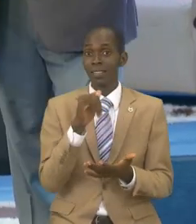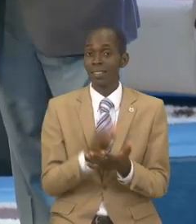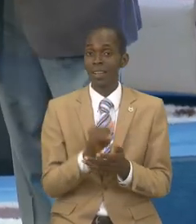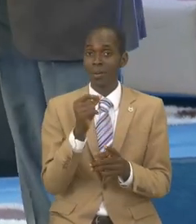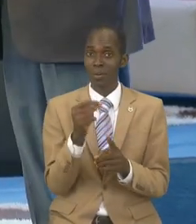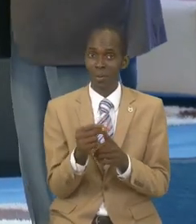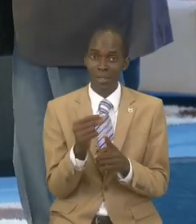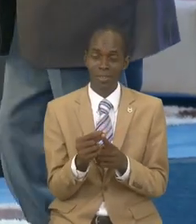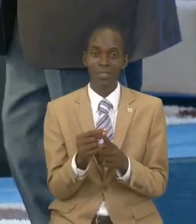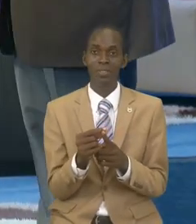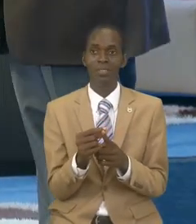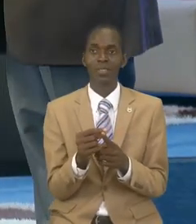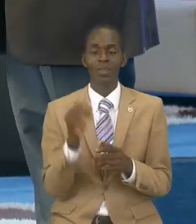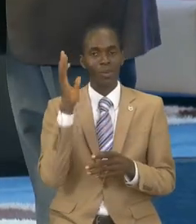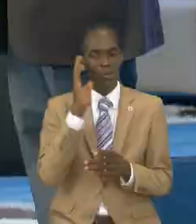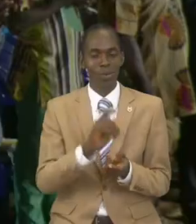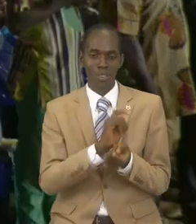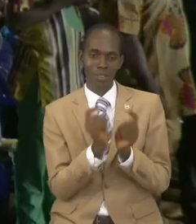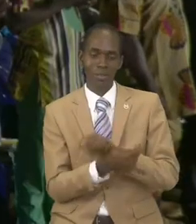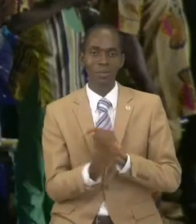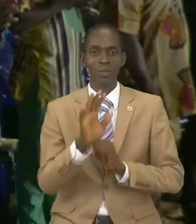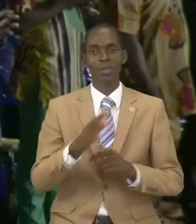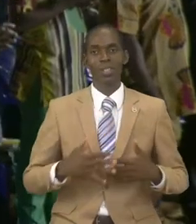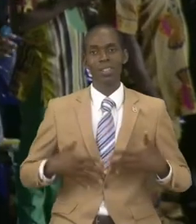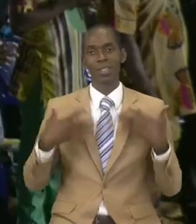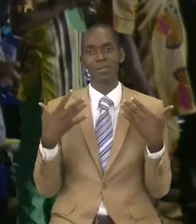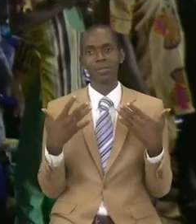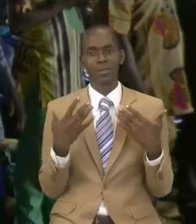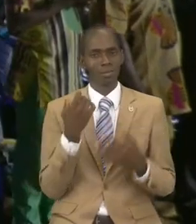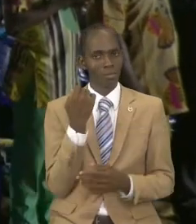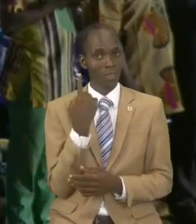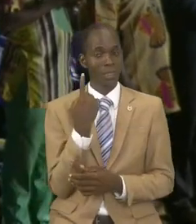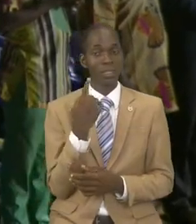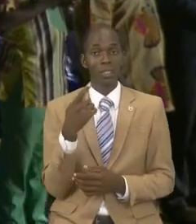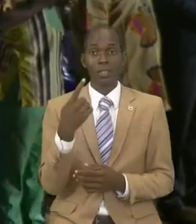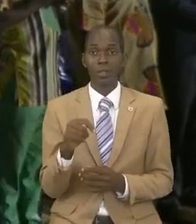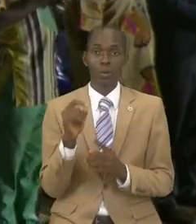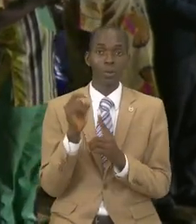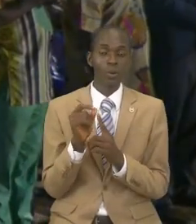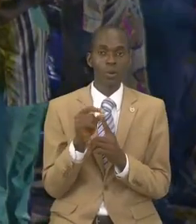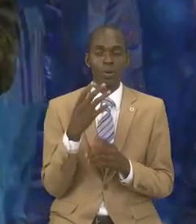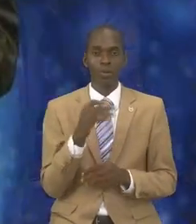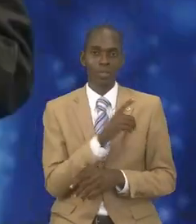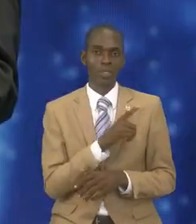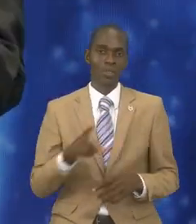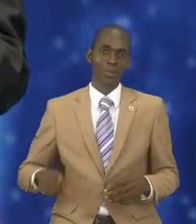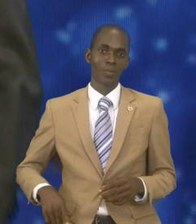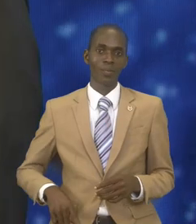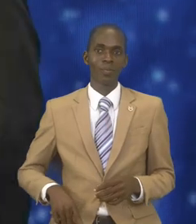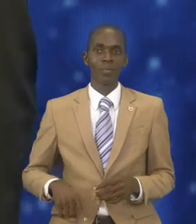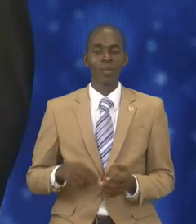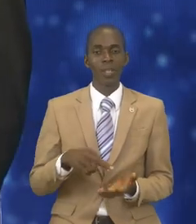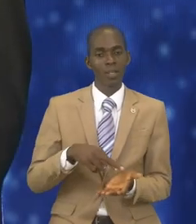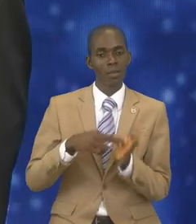word will transform your life. Understand, the word of the Lord represents